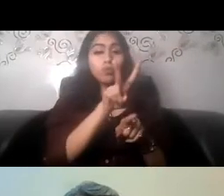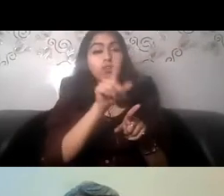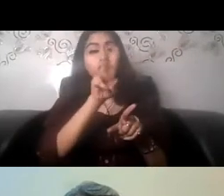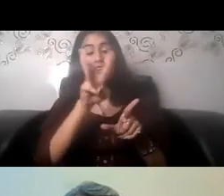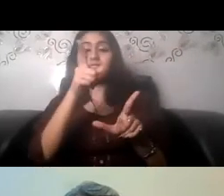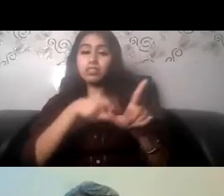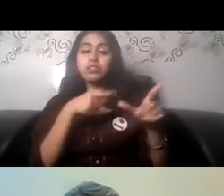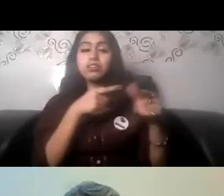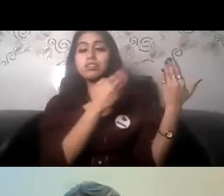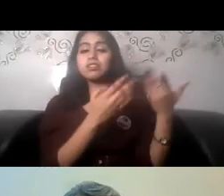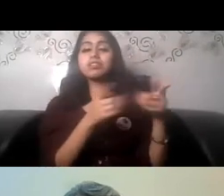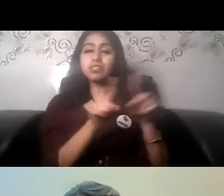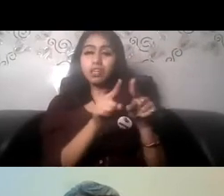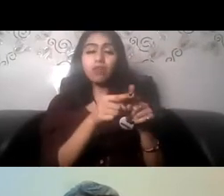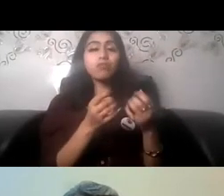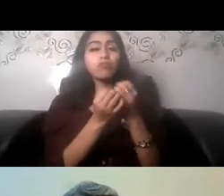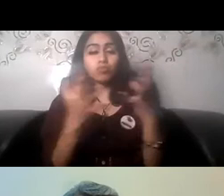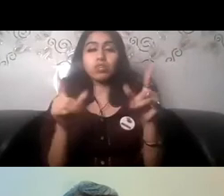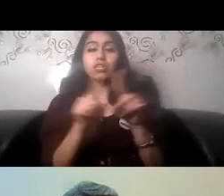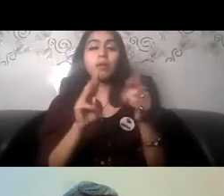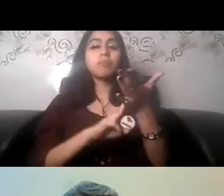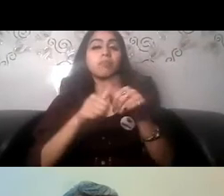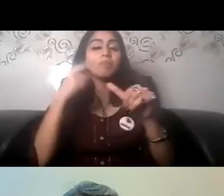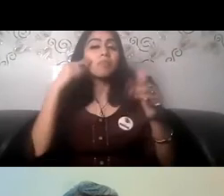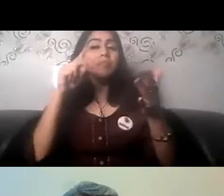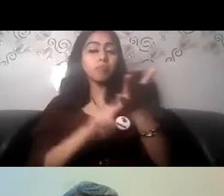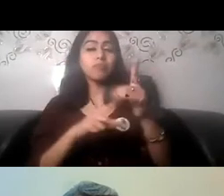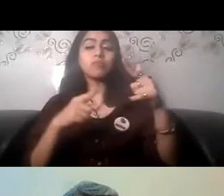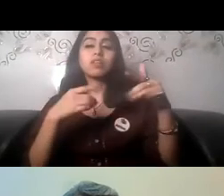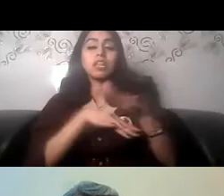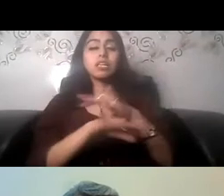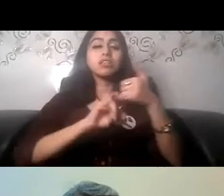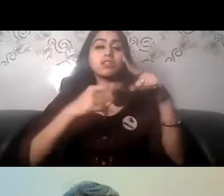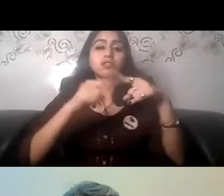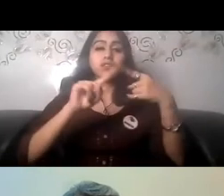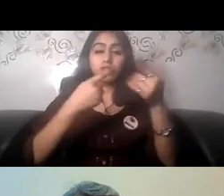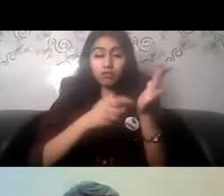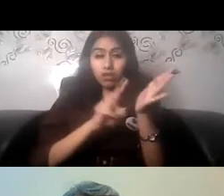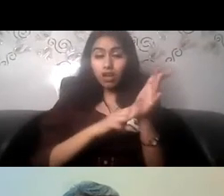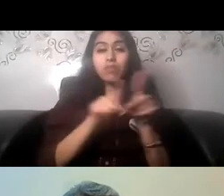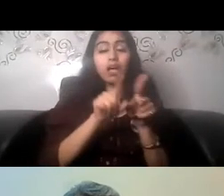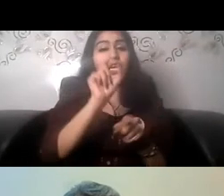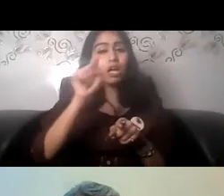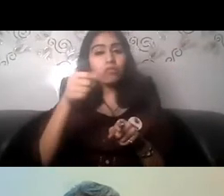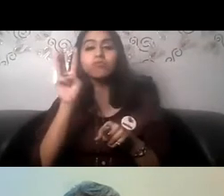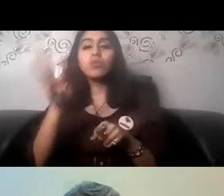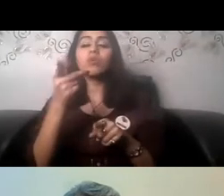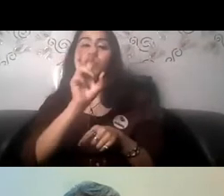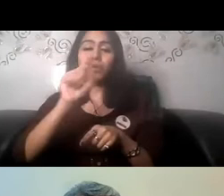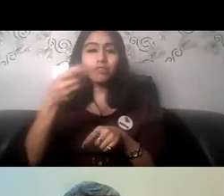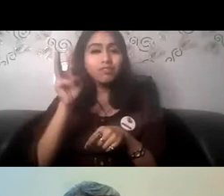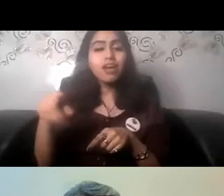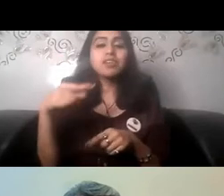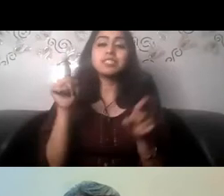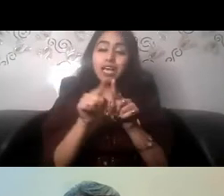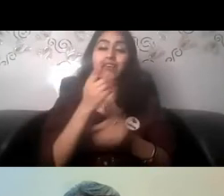there, we have brought them to the mainstream, even earning a meager 10 to 15,000, 20,000. The kind of happiness and smile